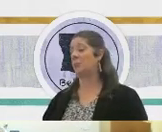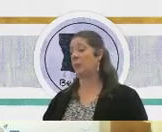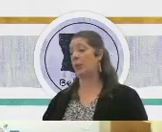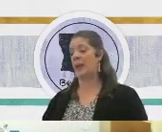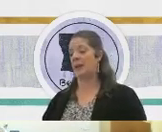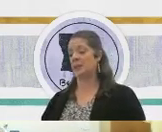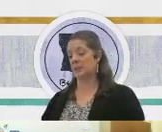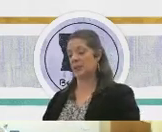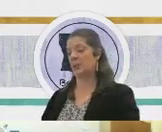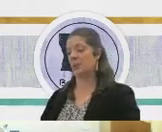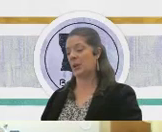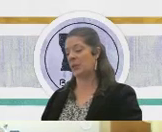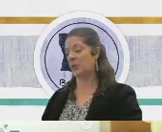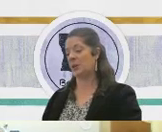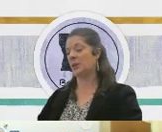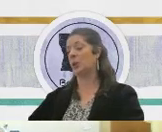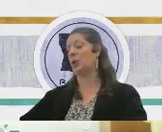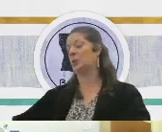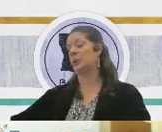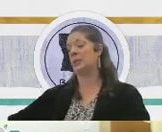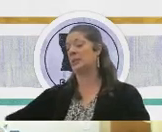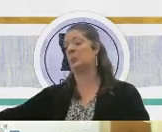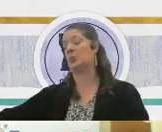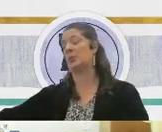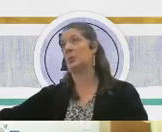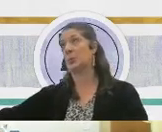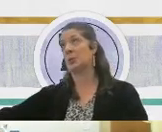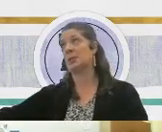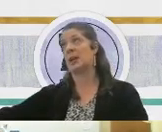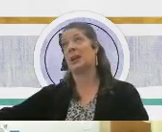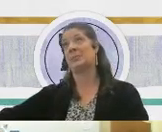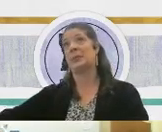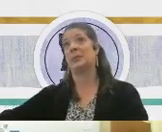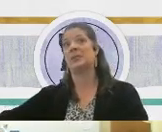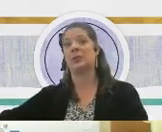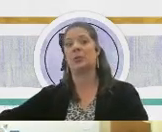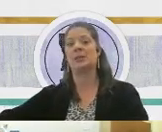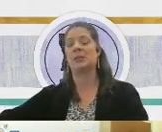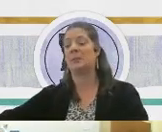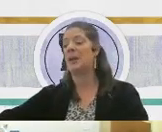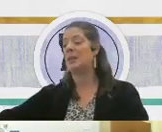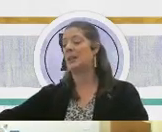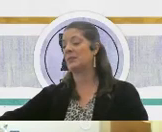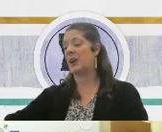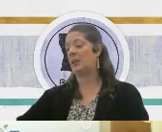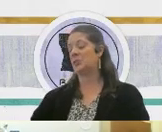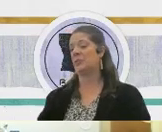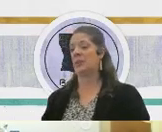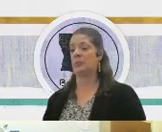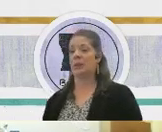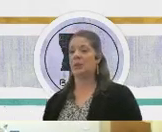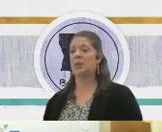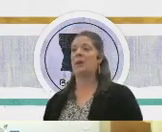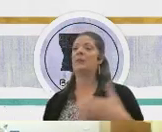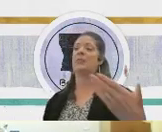we have flagged before, that is also, even though it's a law in Louisiana state books and has been in place for quite some time, that's in violation